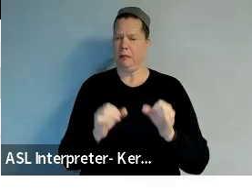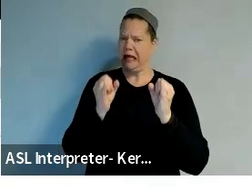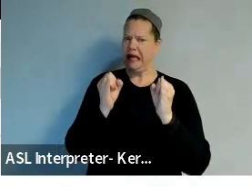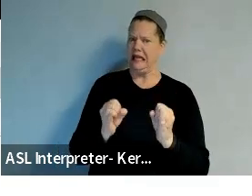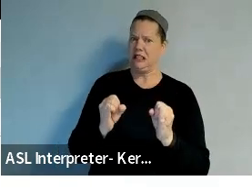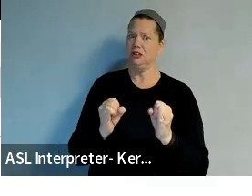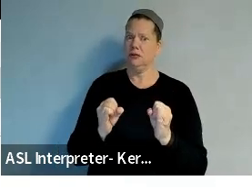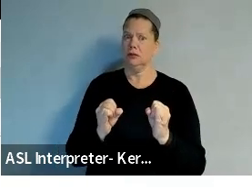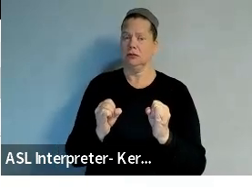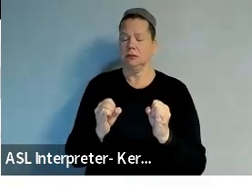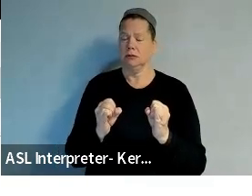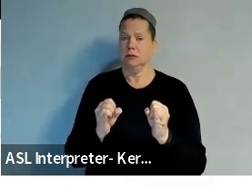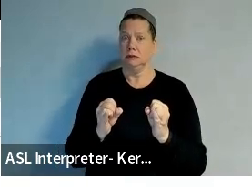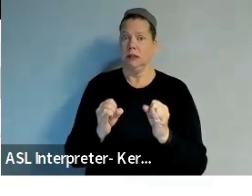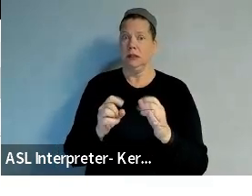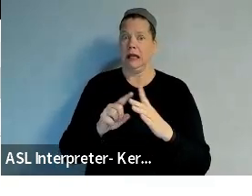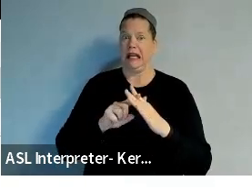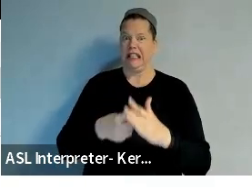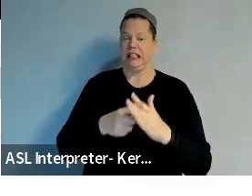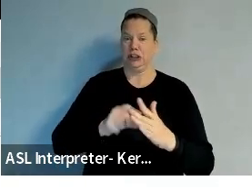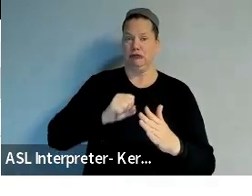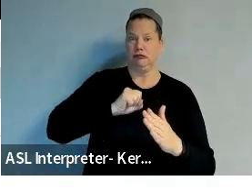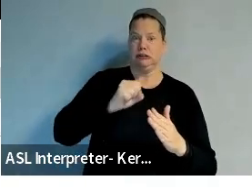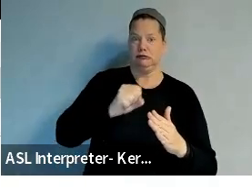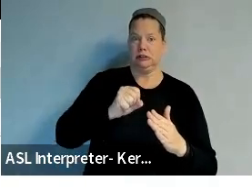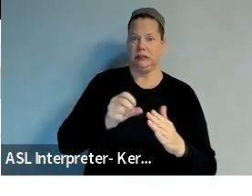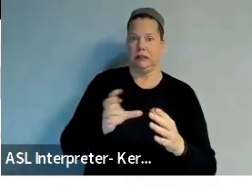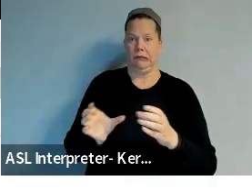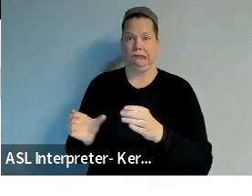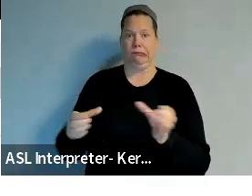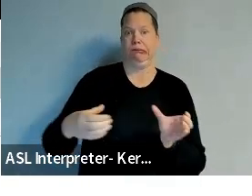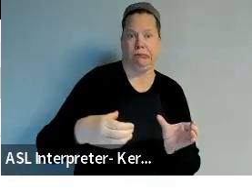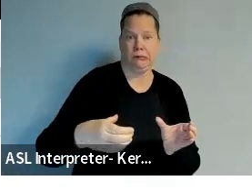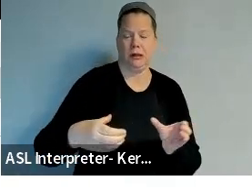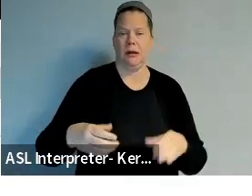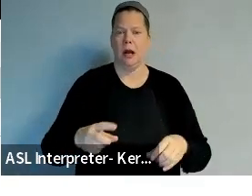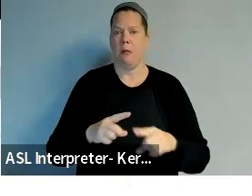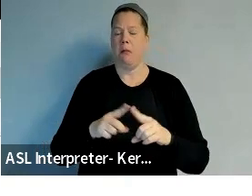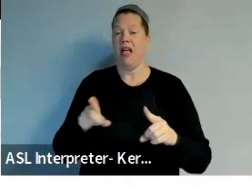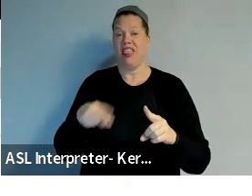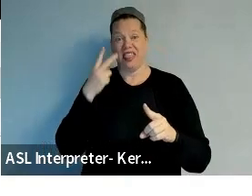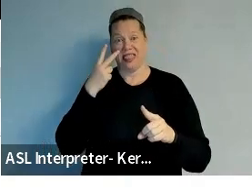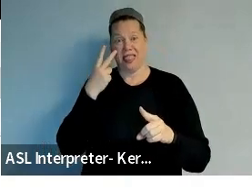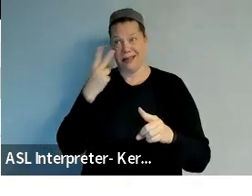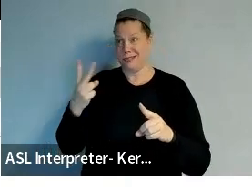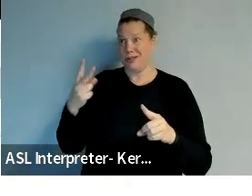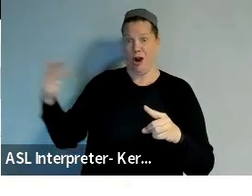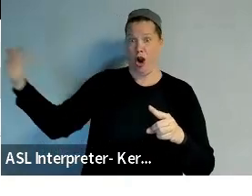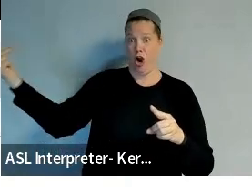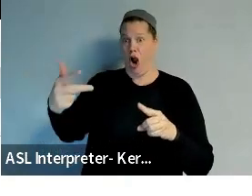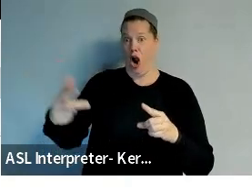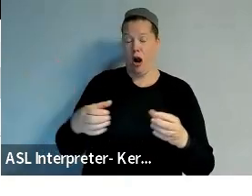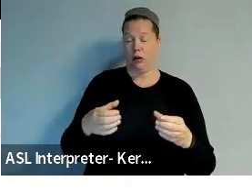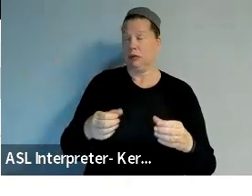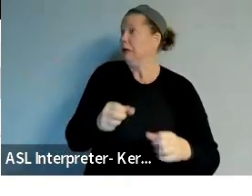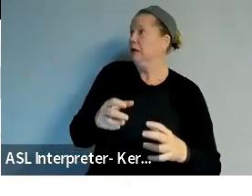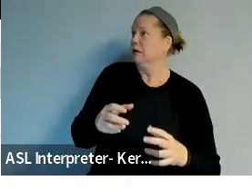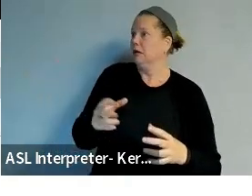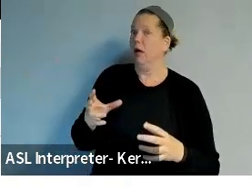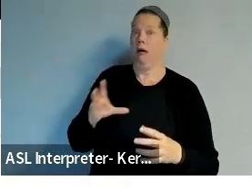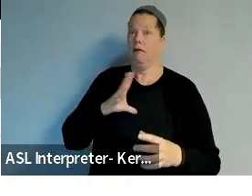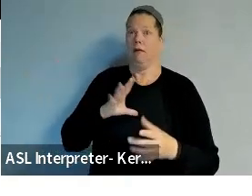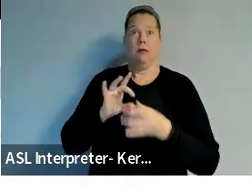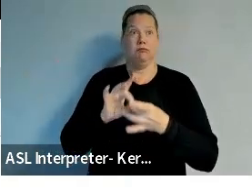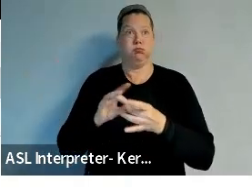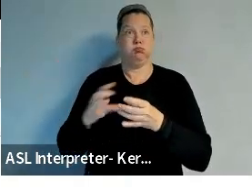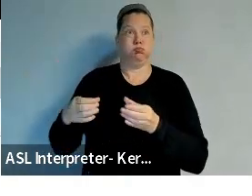initially resisted redirection, but when he saw the oncoming car, he complied.